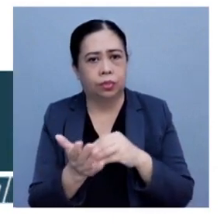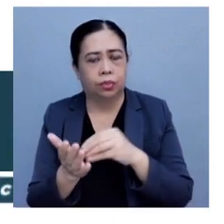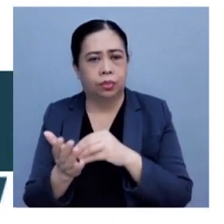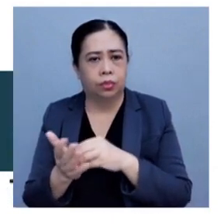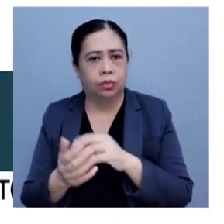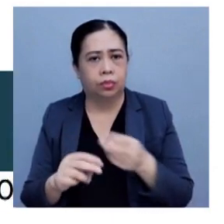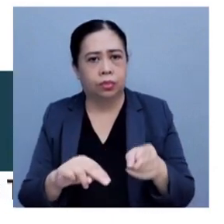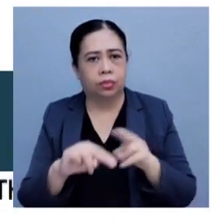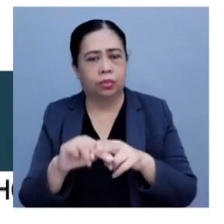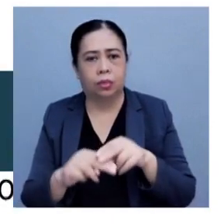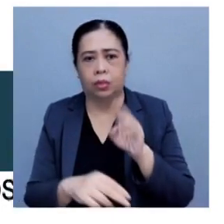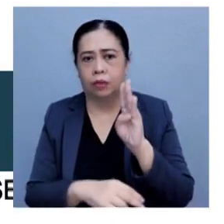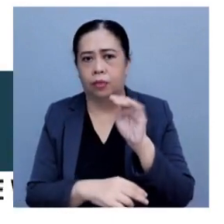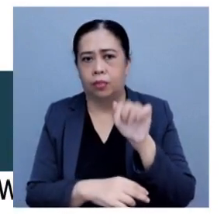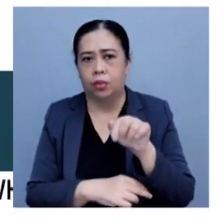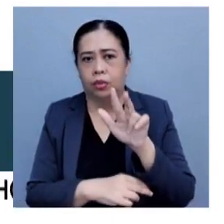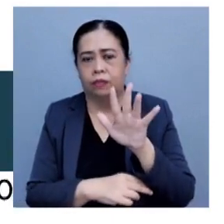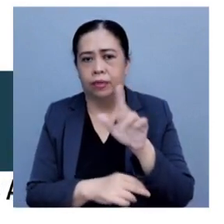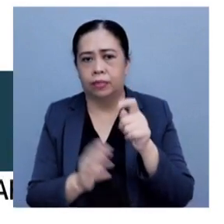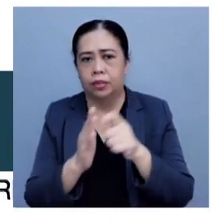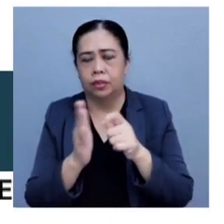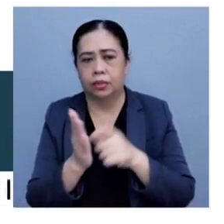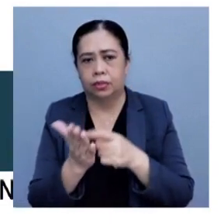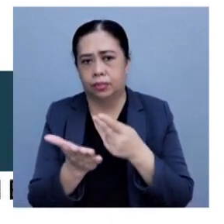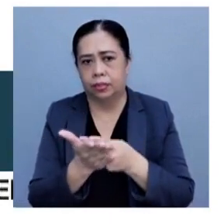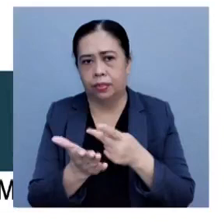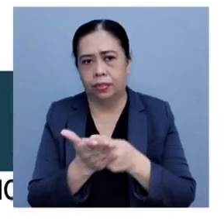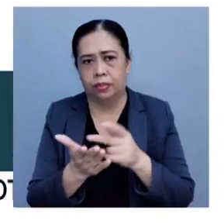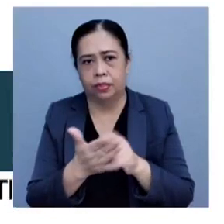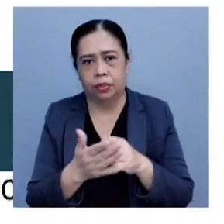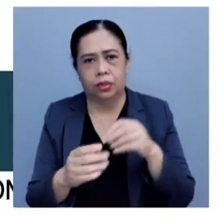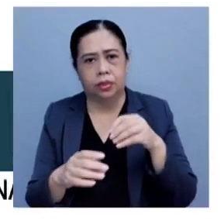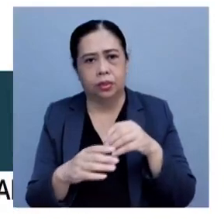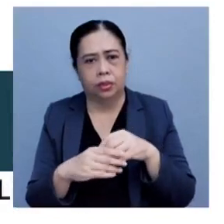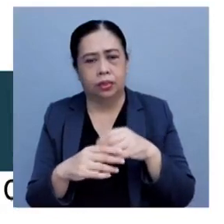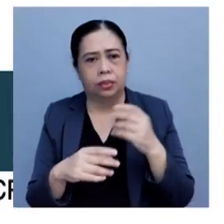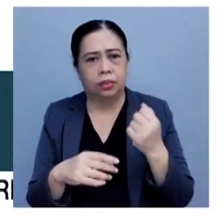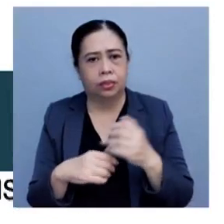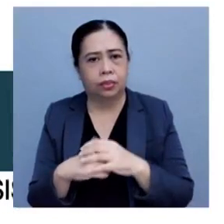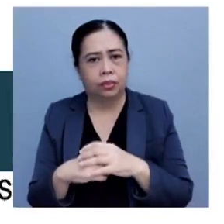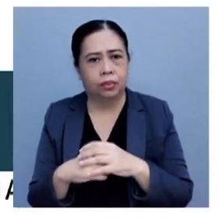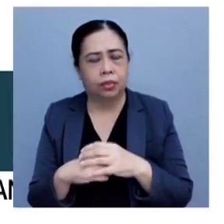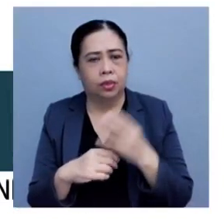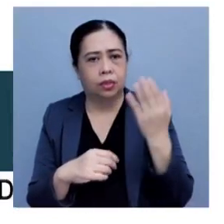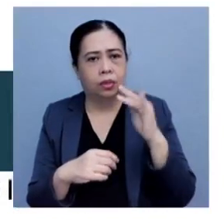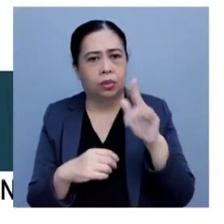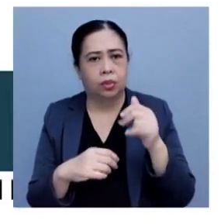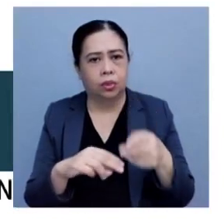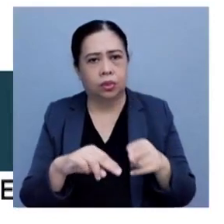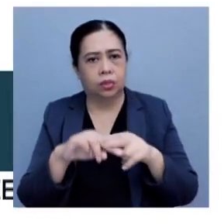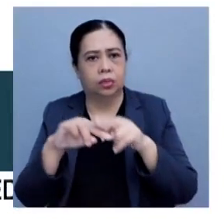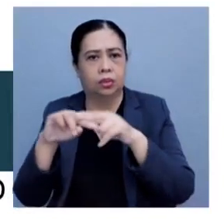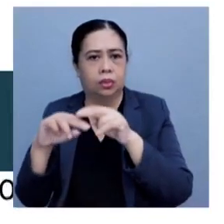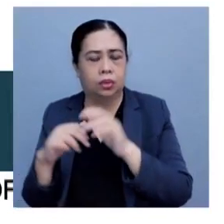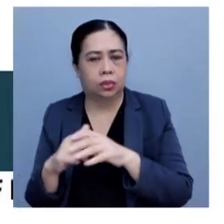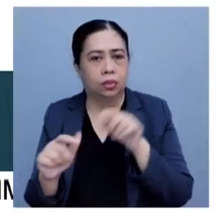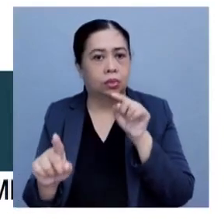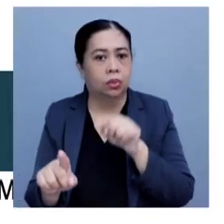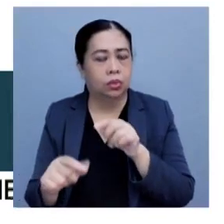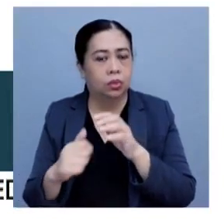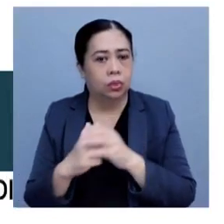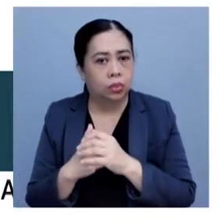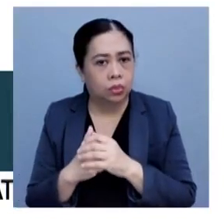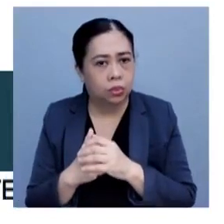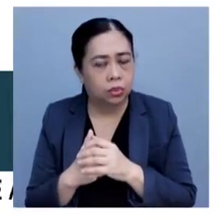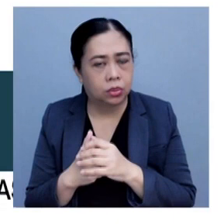to 14.35 trillion pesos from the 14.24 trillion in July. The Bureau points to the weaker peso